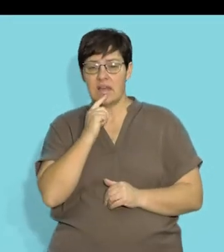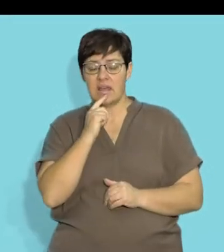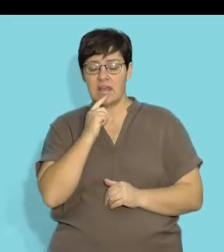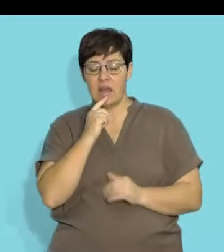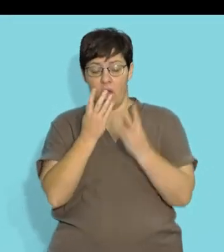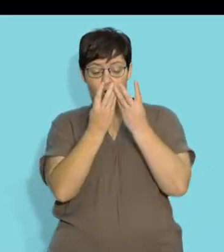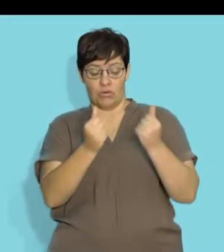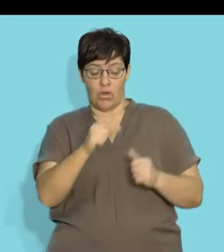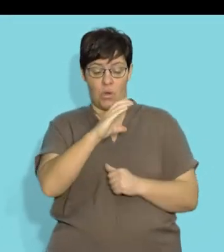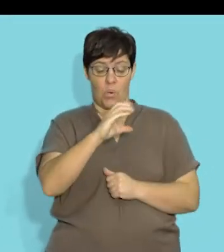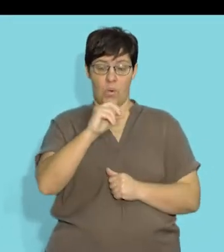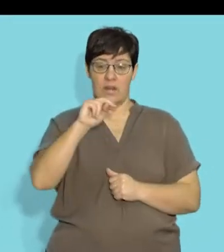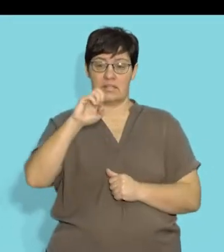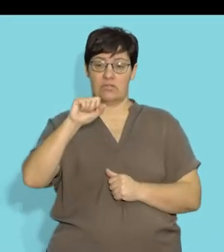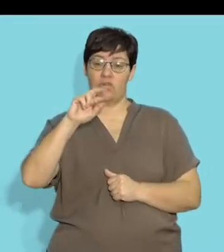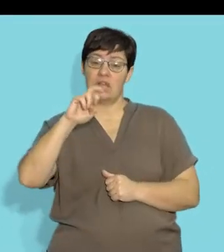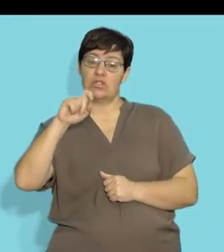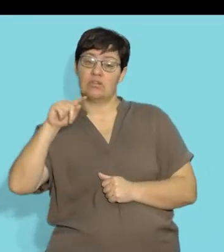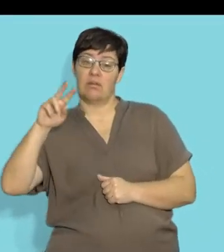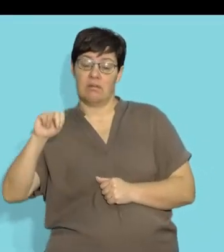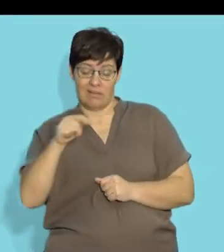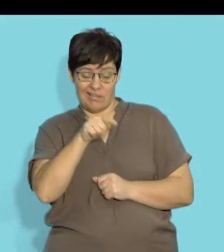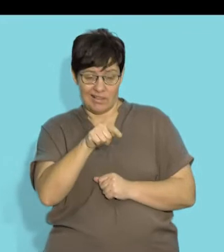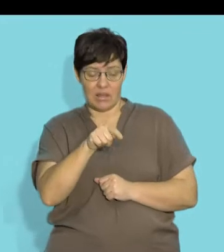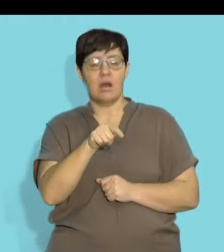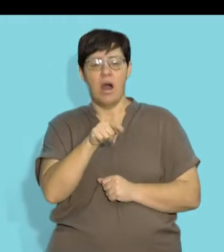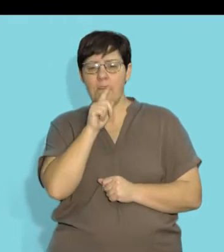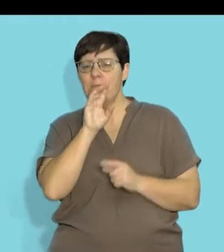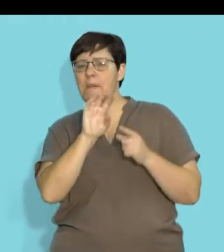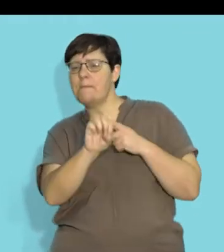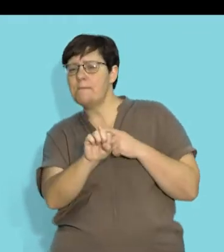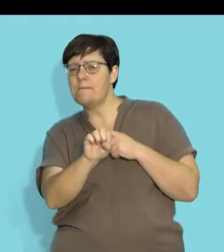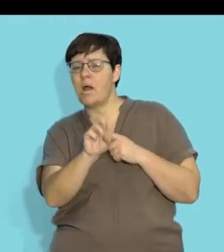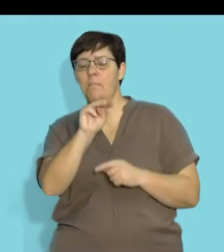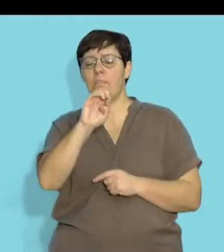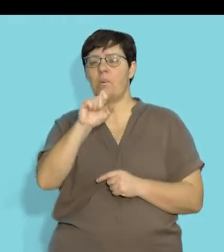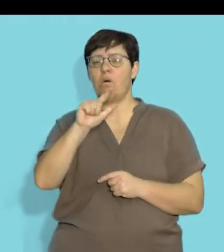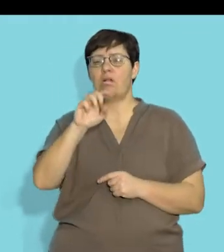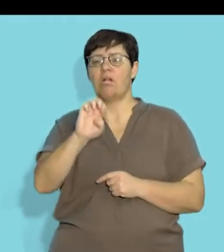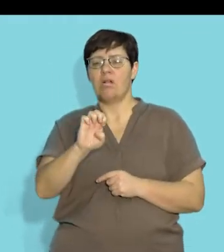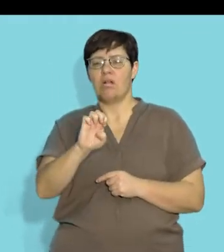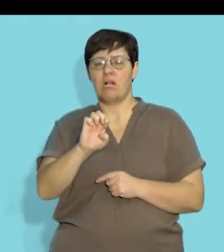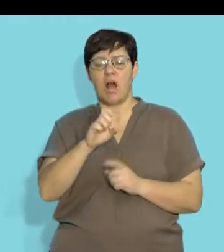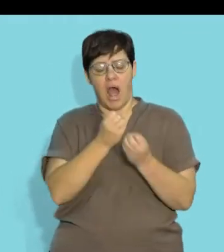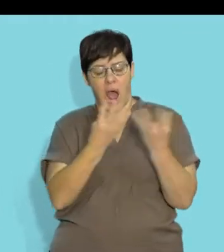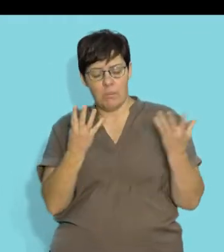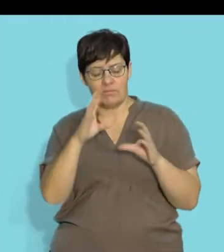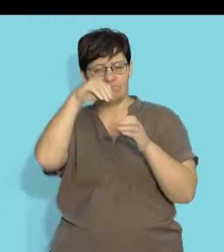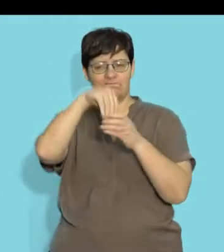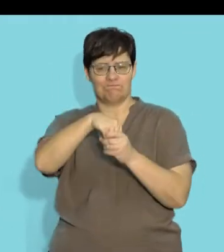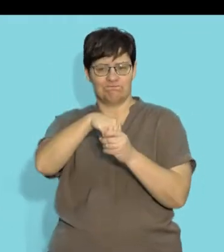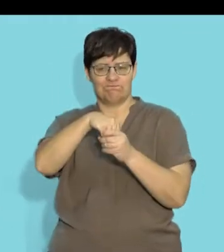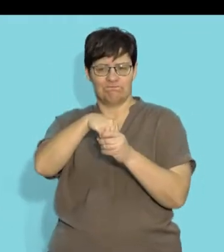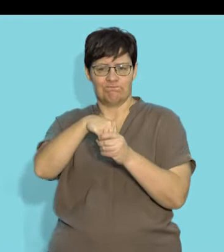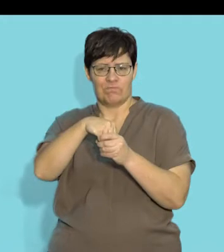solution, it actually gives us an indication of the moles of a solute in a given volume of